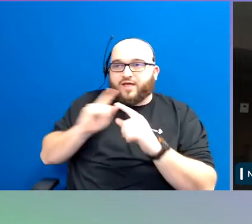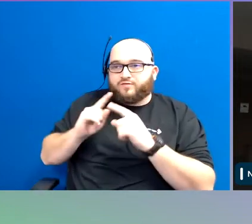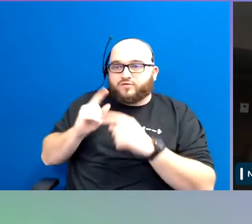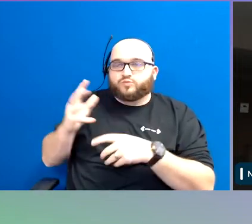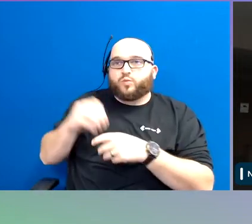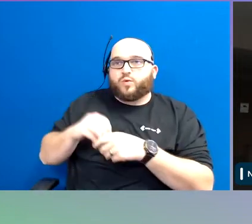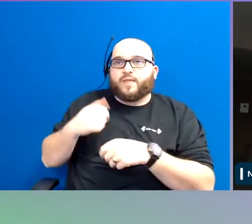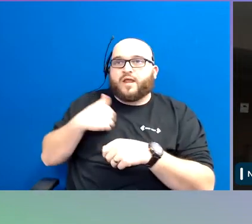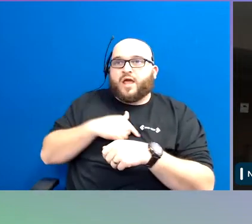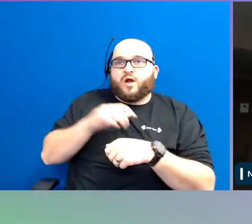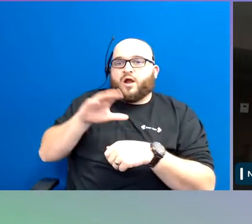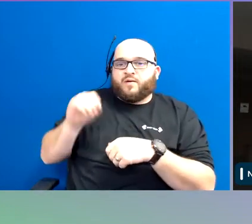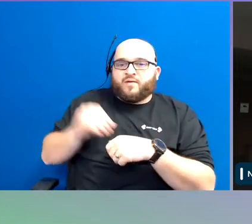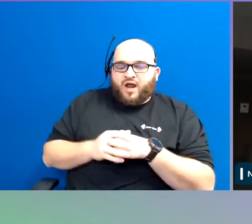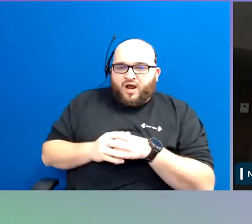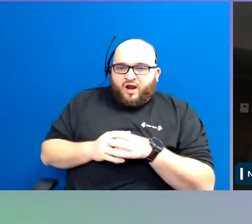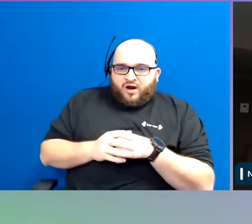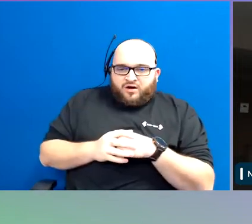organization?